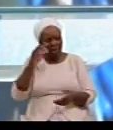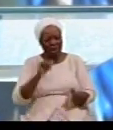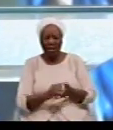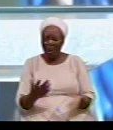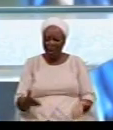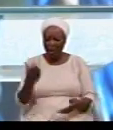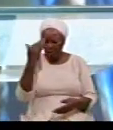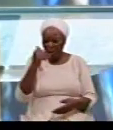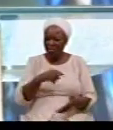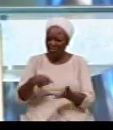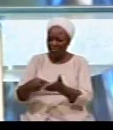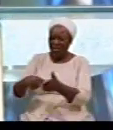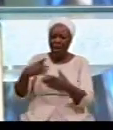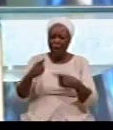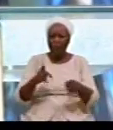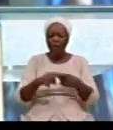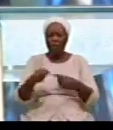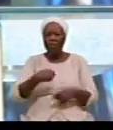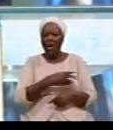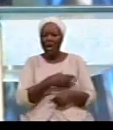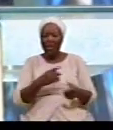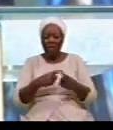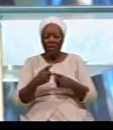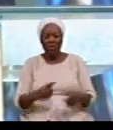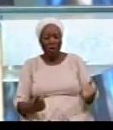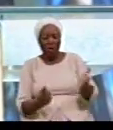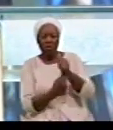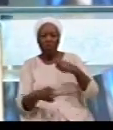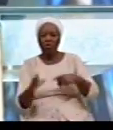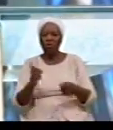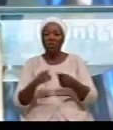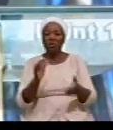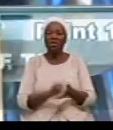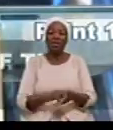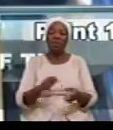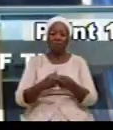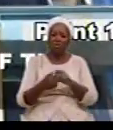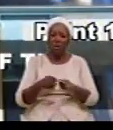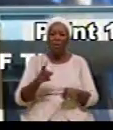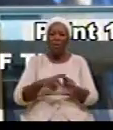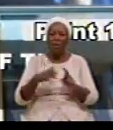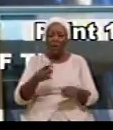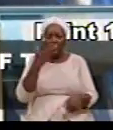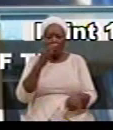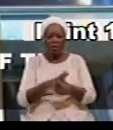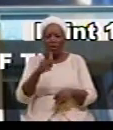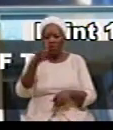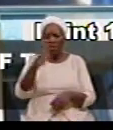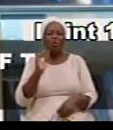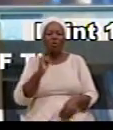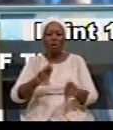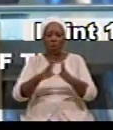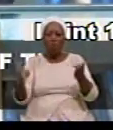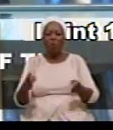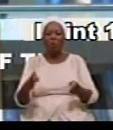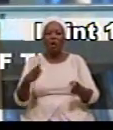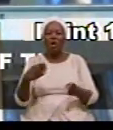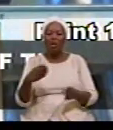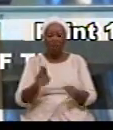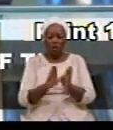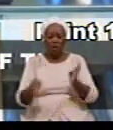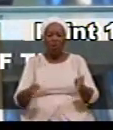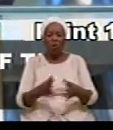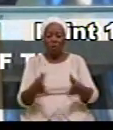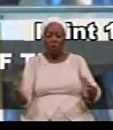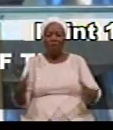you thought you were hedged in, the promises of God will open the door wide before you and